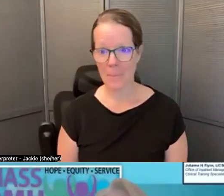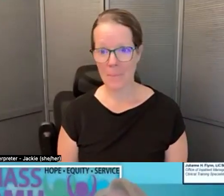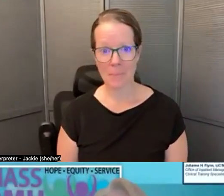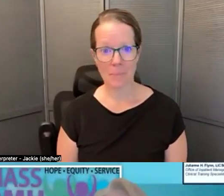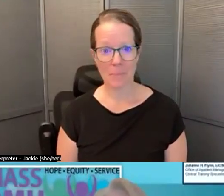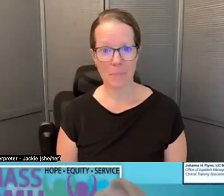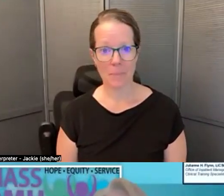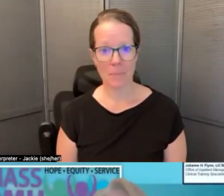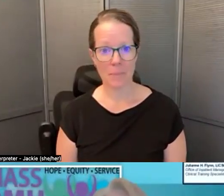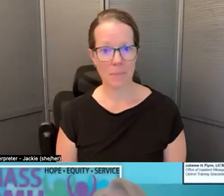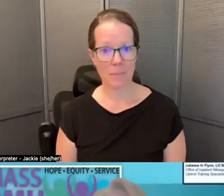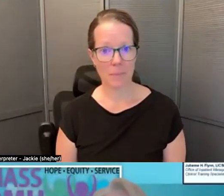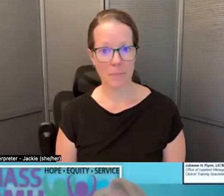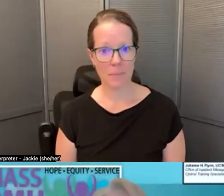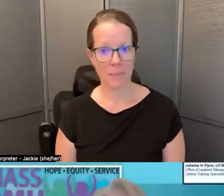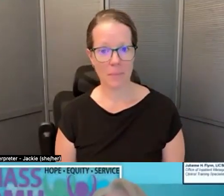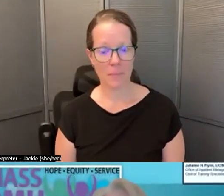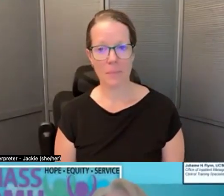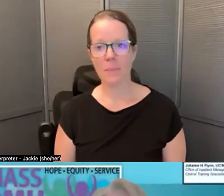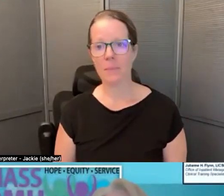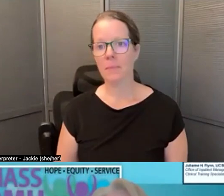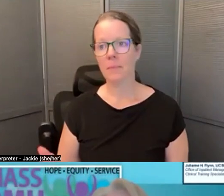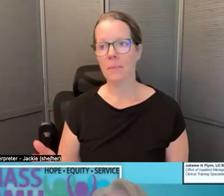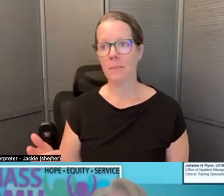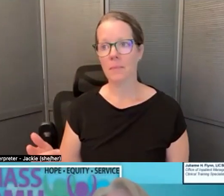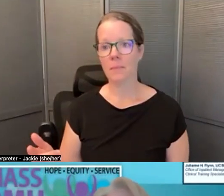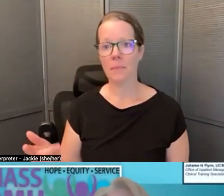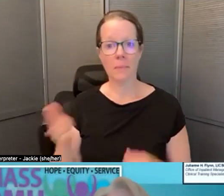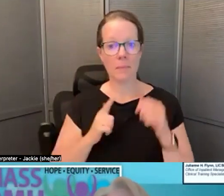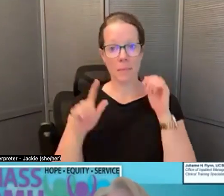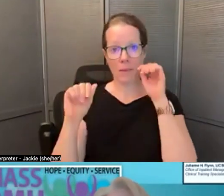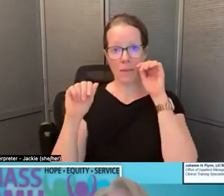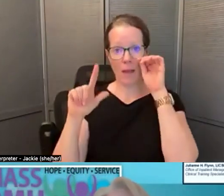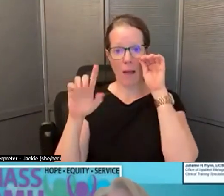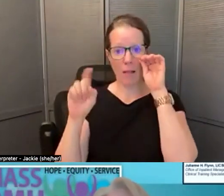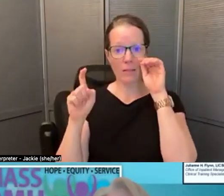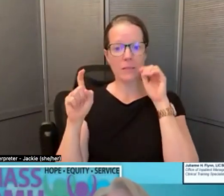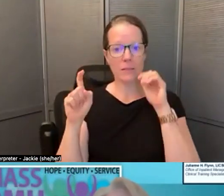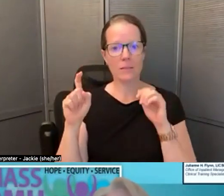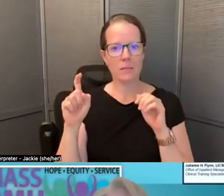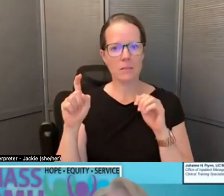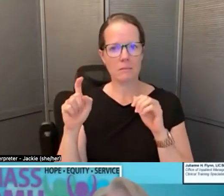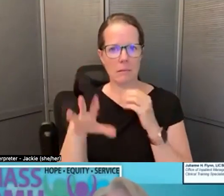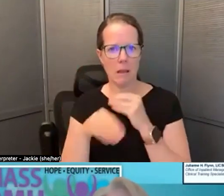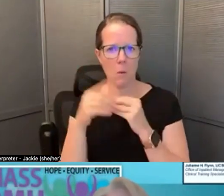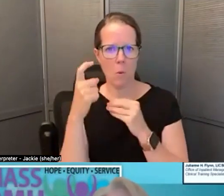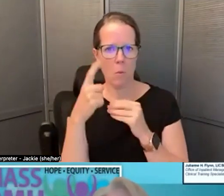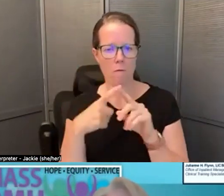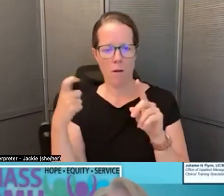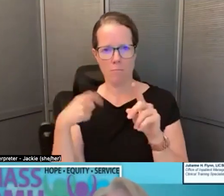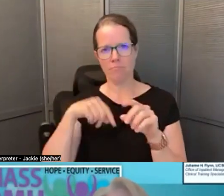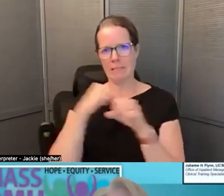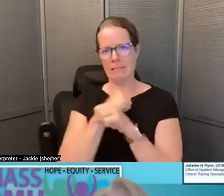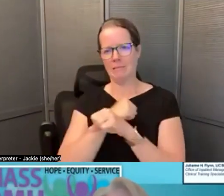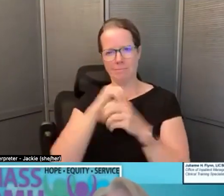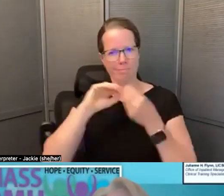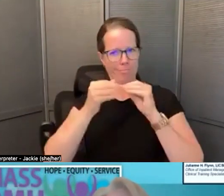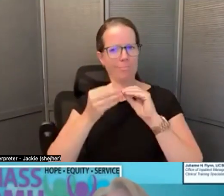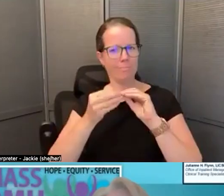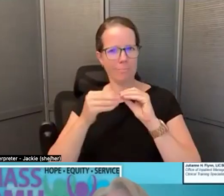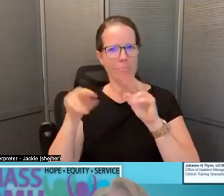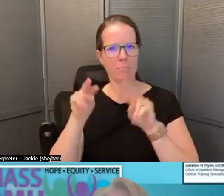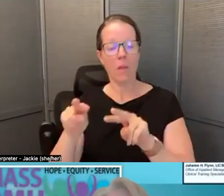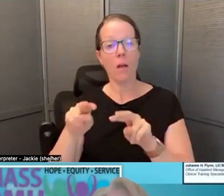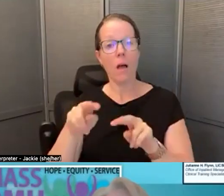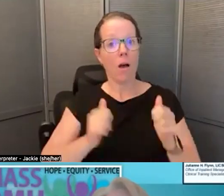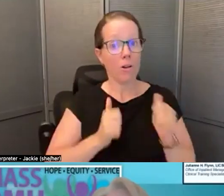No. I would just include one more detail from the quantitative analysis side, that the aggression and assault